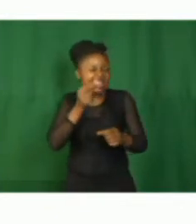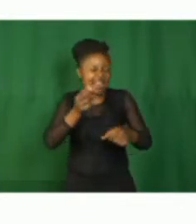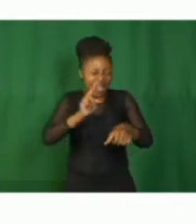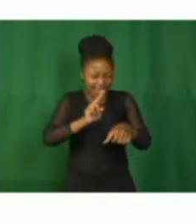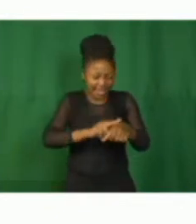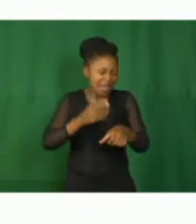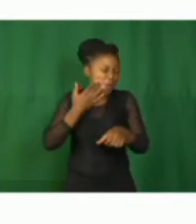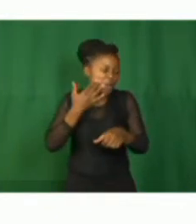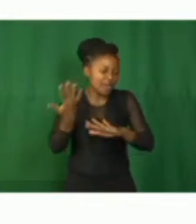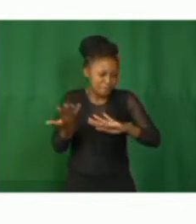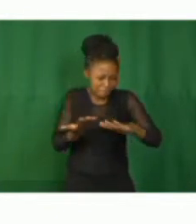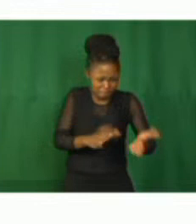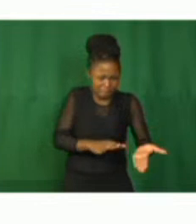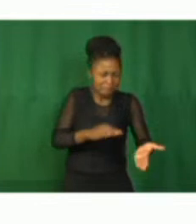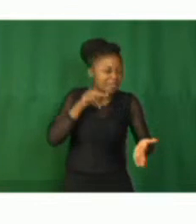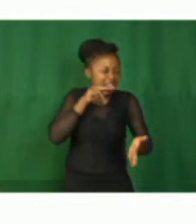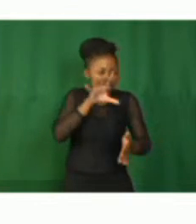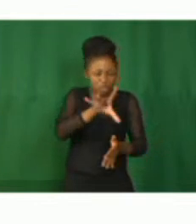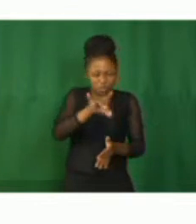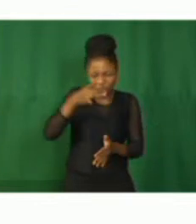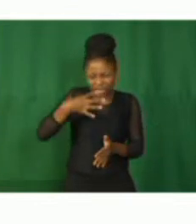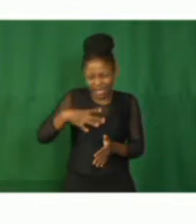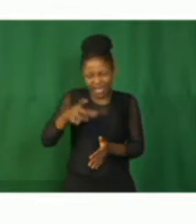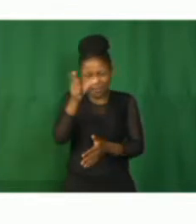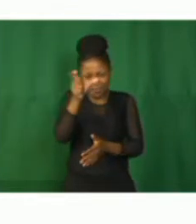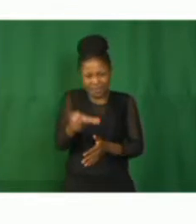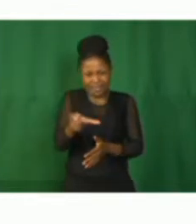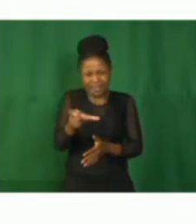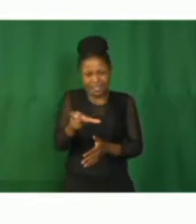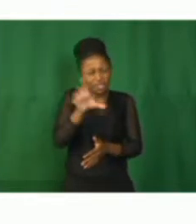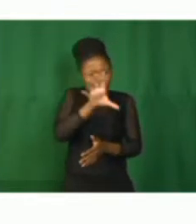be chosen to fill the place of